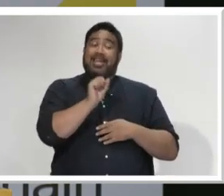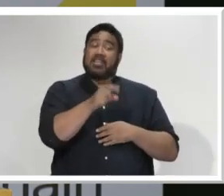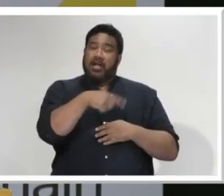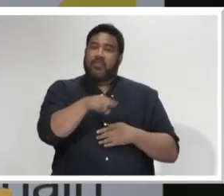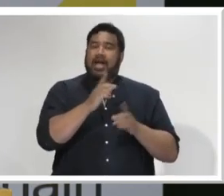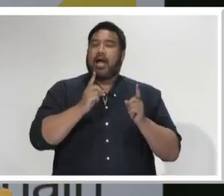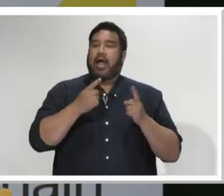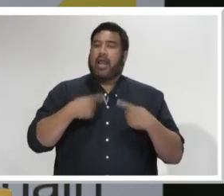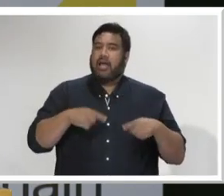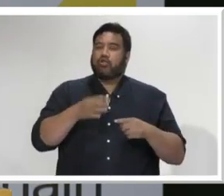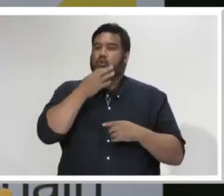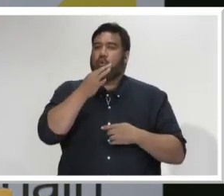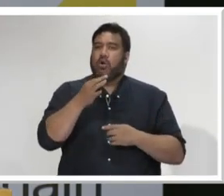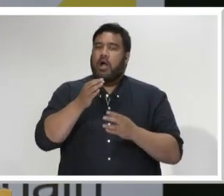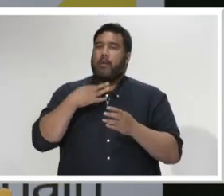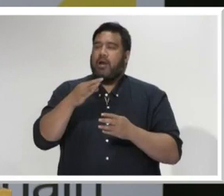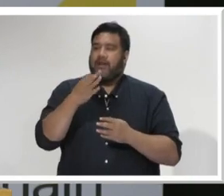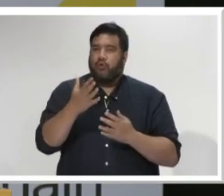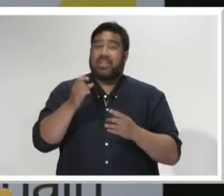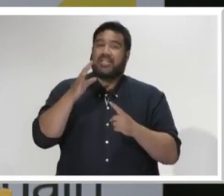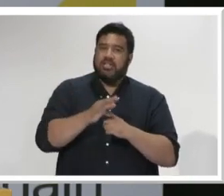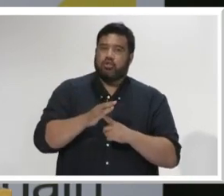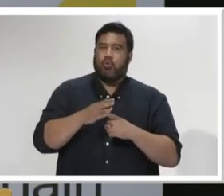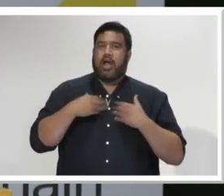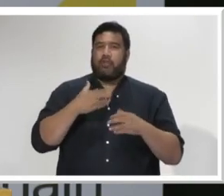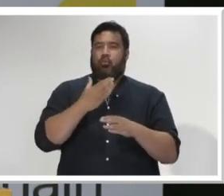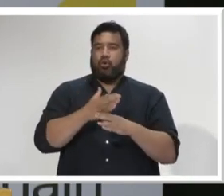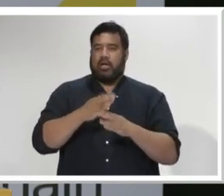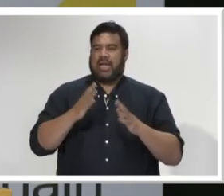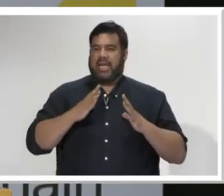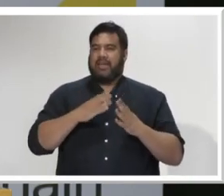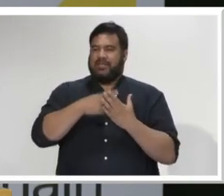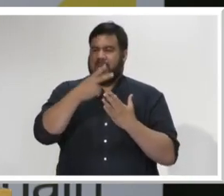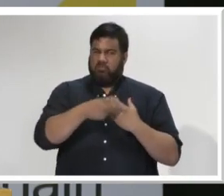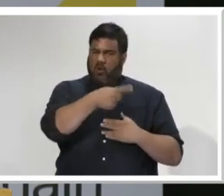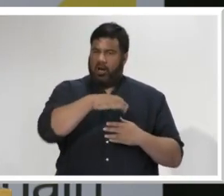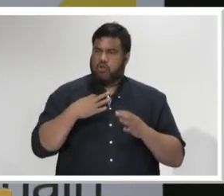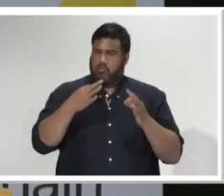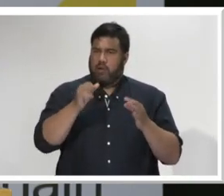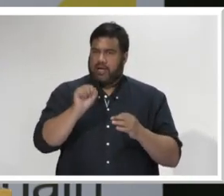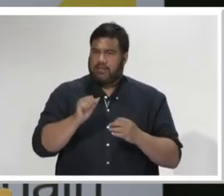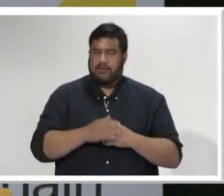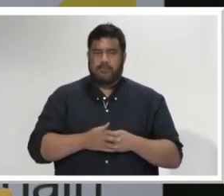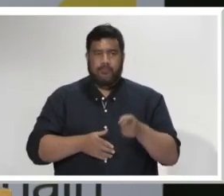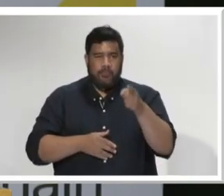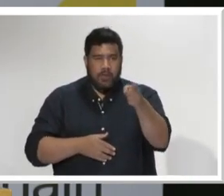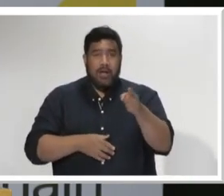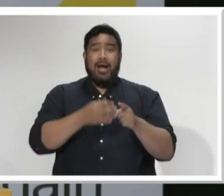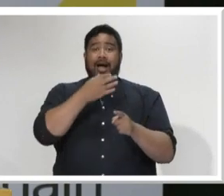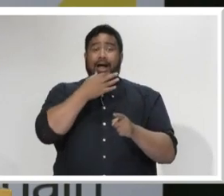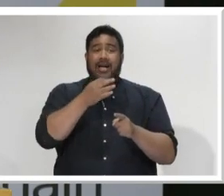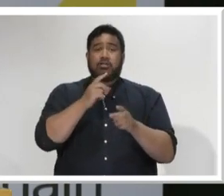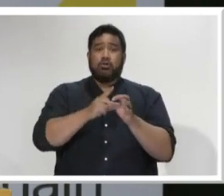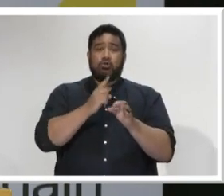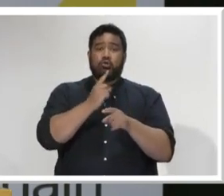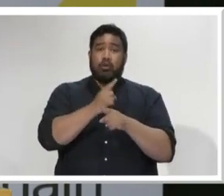Worker Leave Scheme, yes. Follow up on that one. Just on schools, we moved to level 3 before April 29.